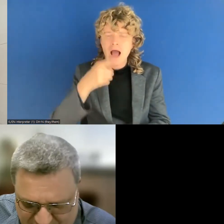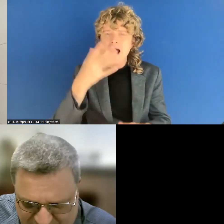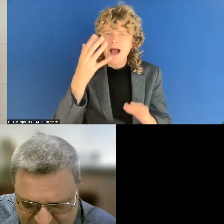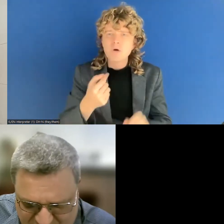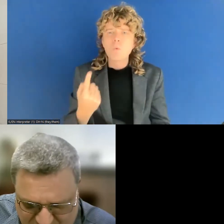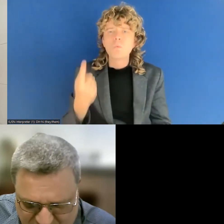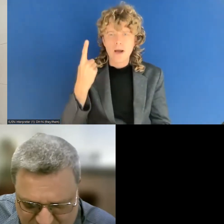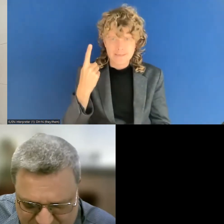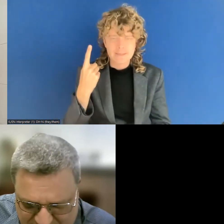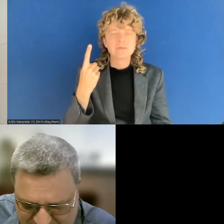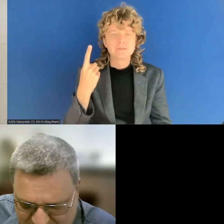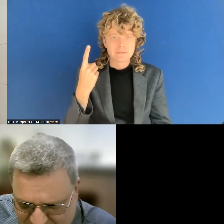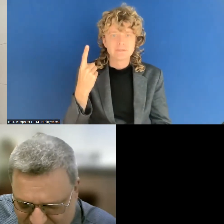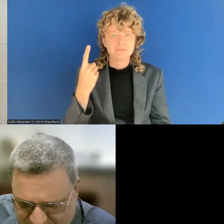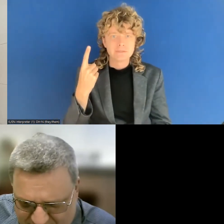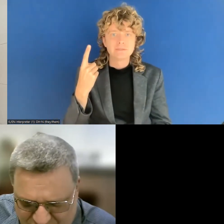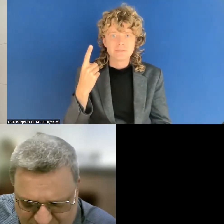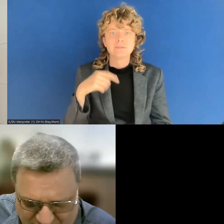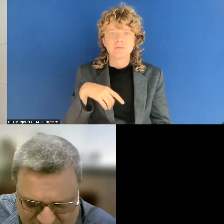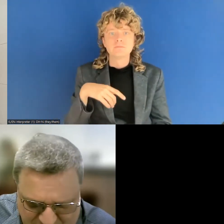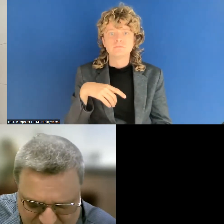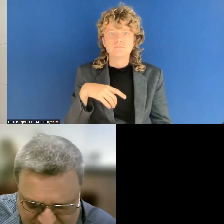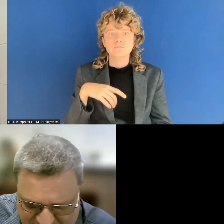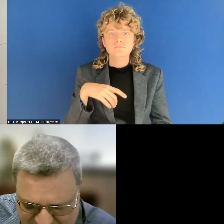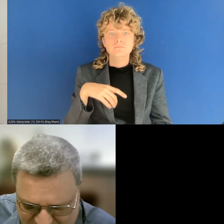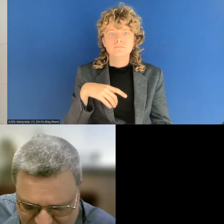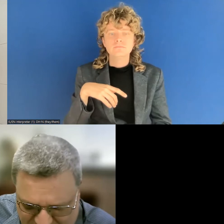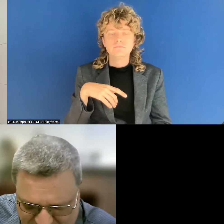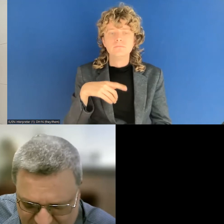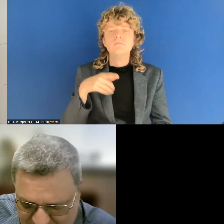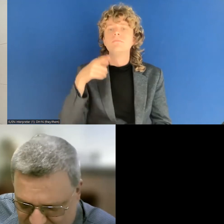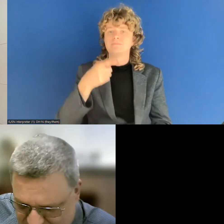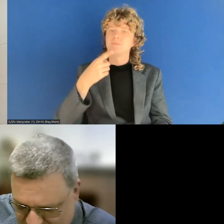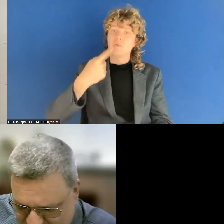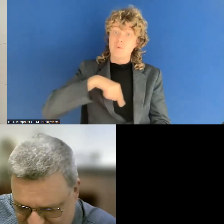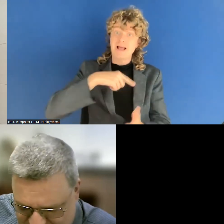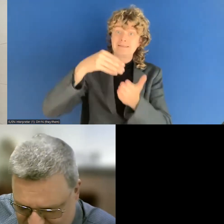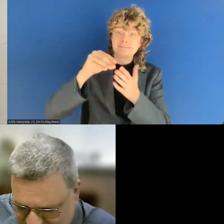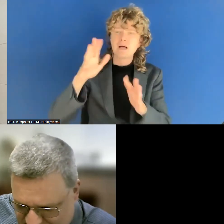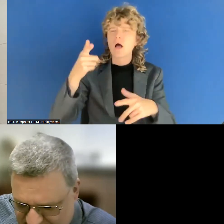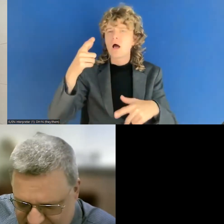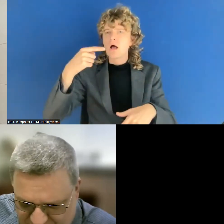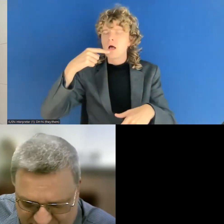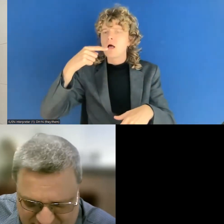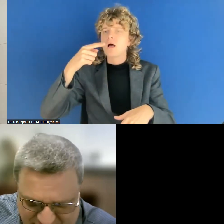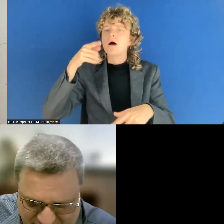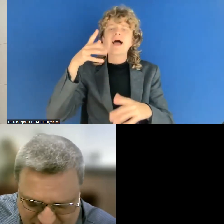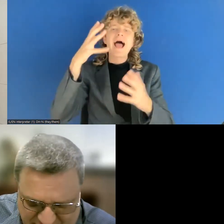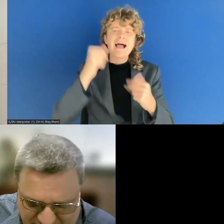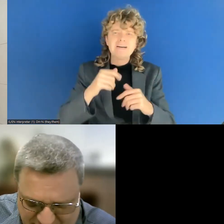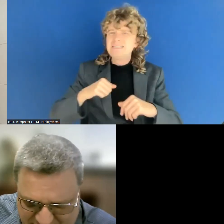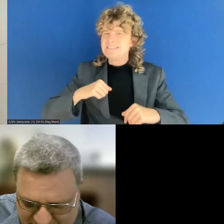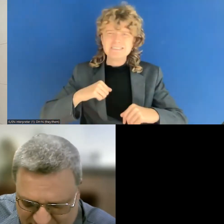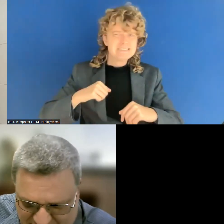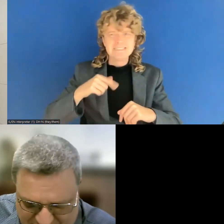for the very small companies, and I think we should give some more advice on that, because I know it's